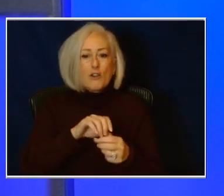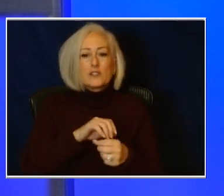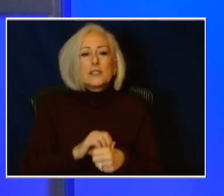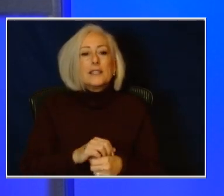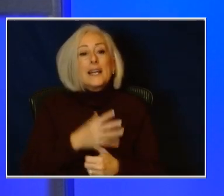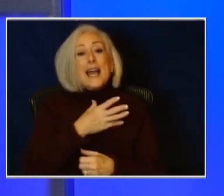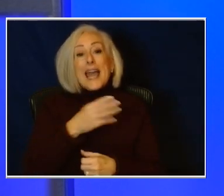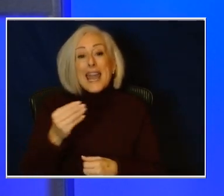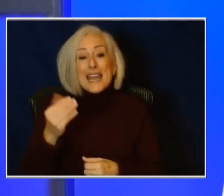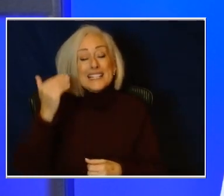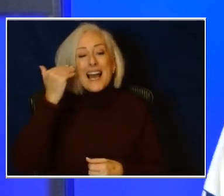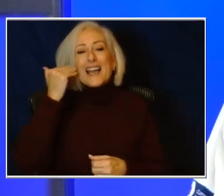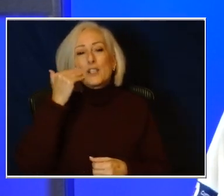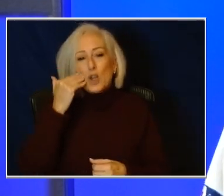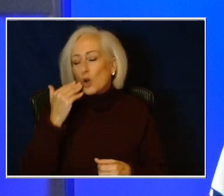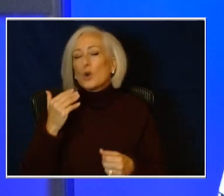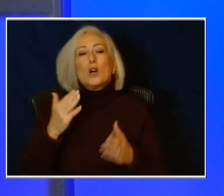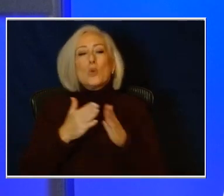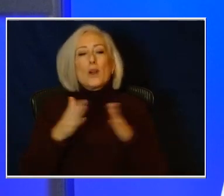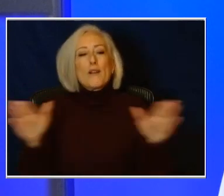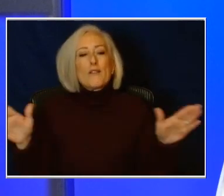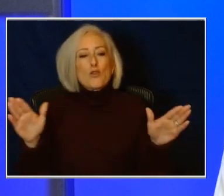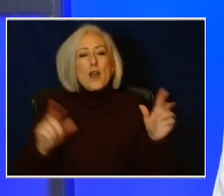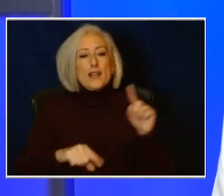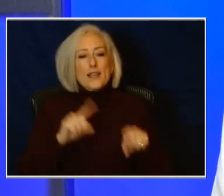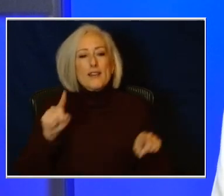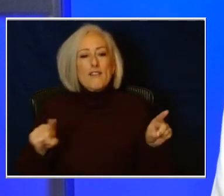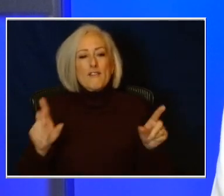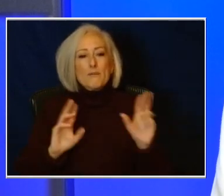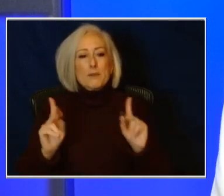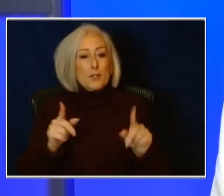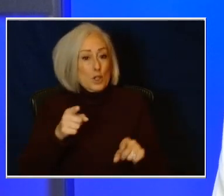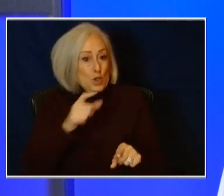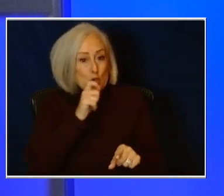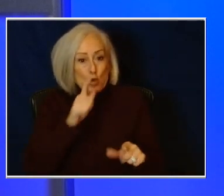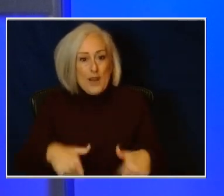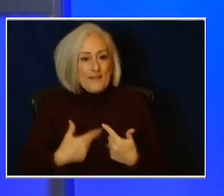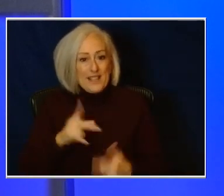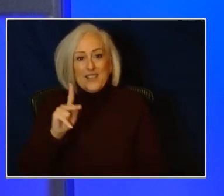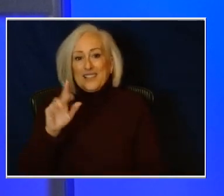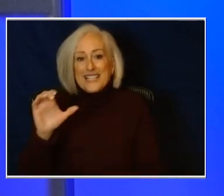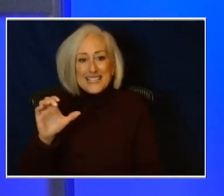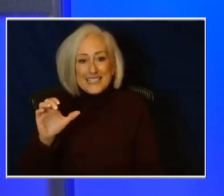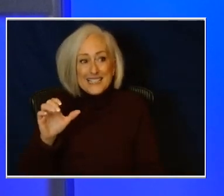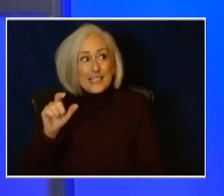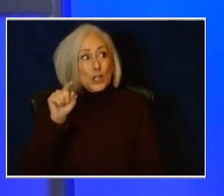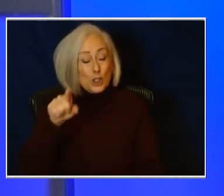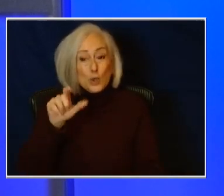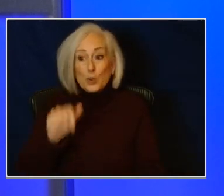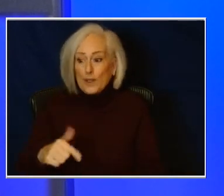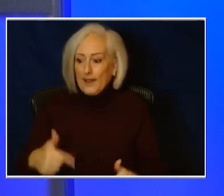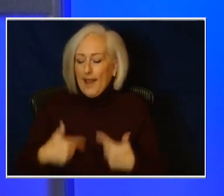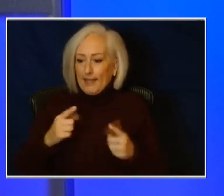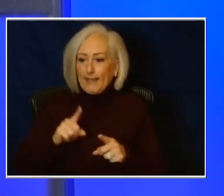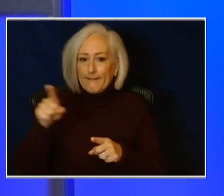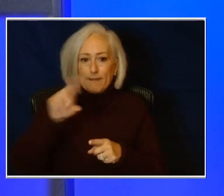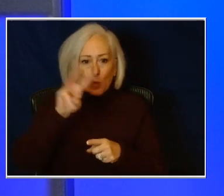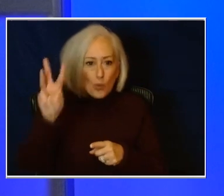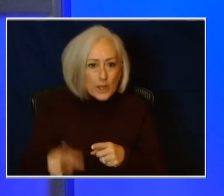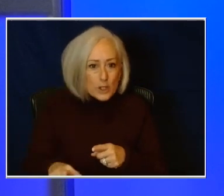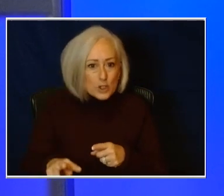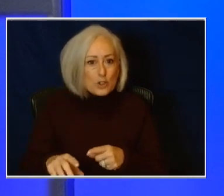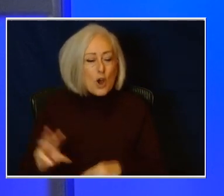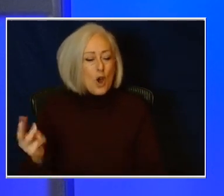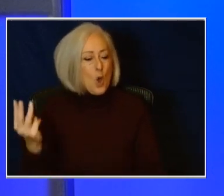know we have a broad viewership here. You don't have to live around Kansas City. You can live around Wichita. You can live in western